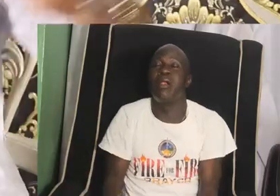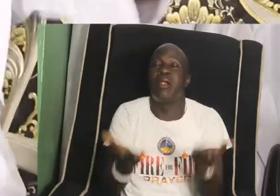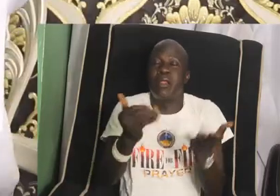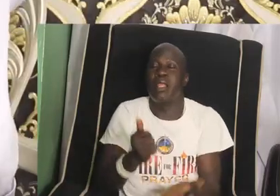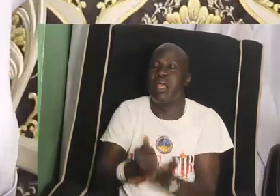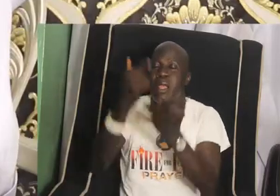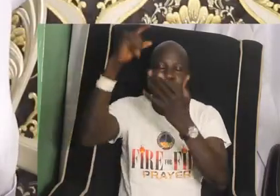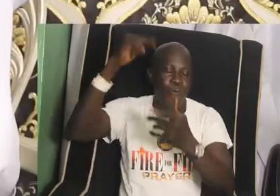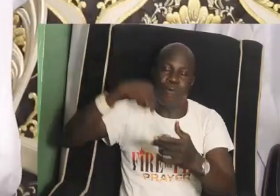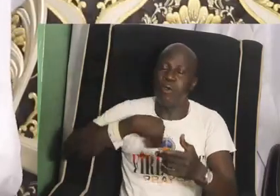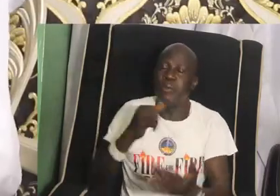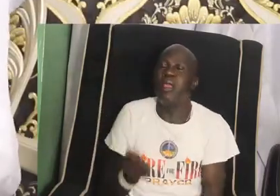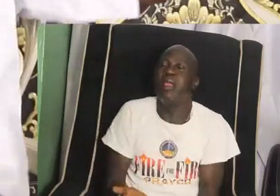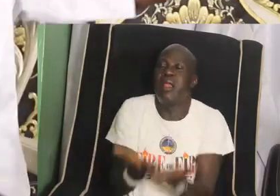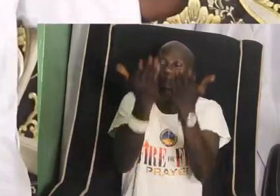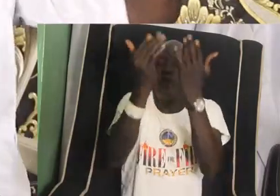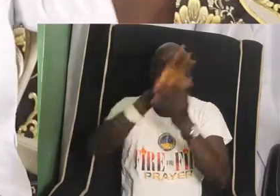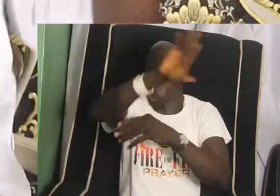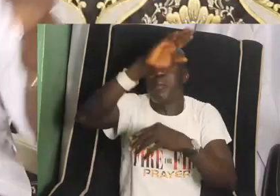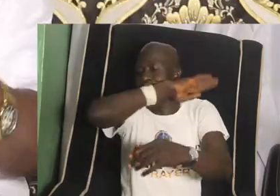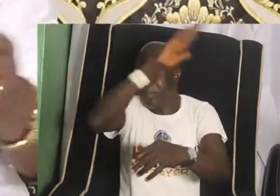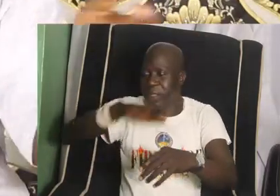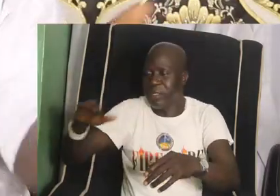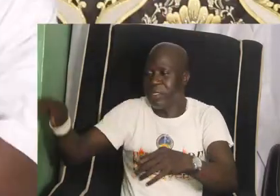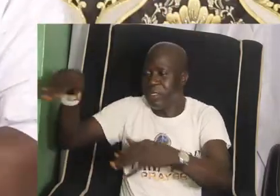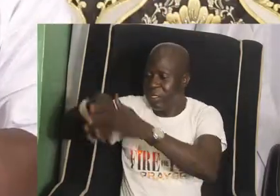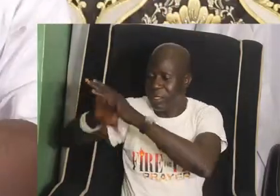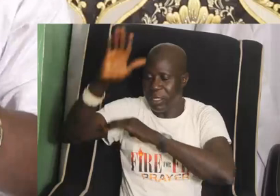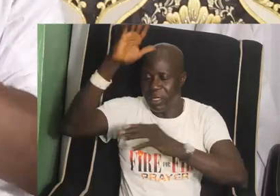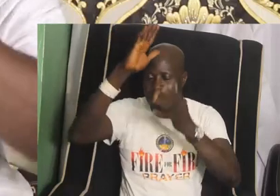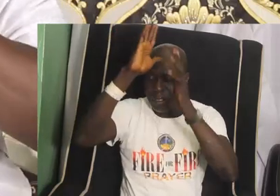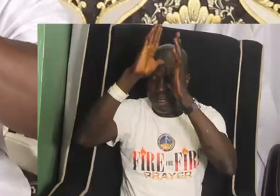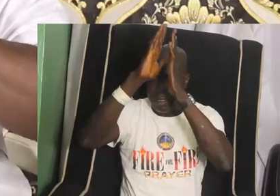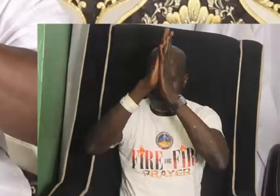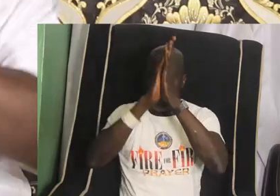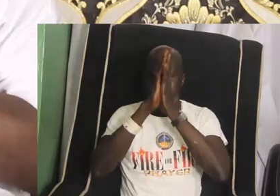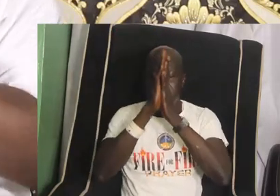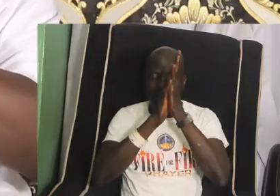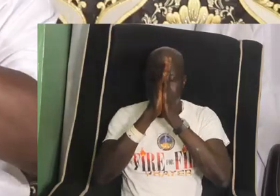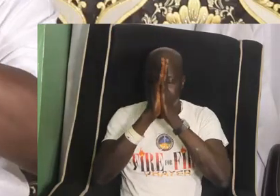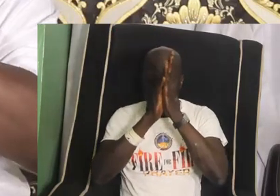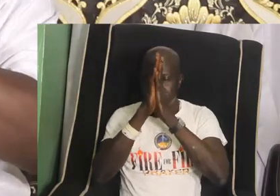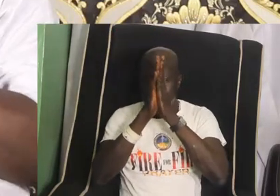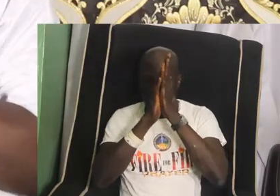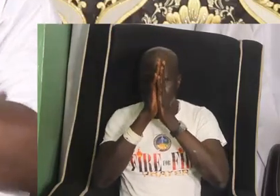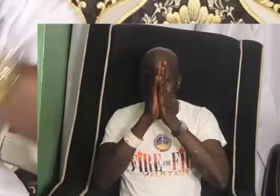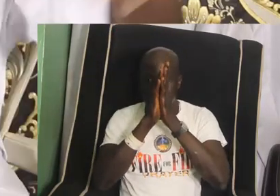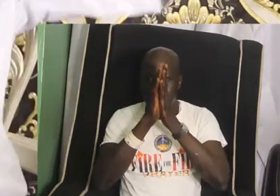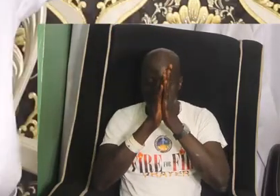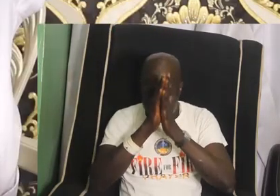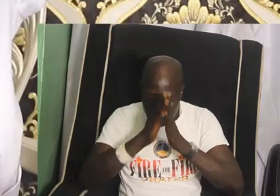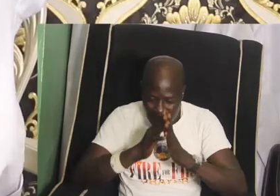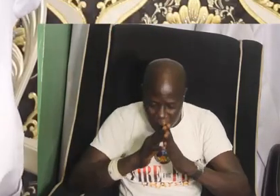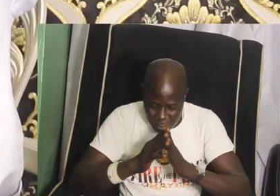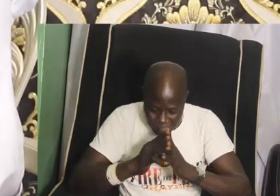me egbe omo mi soke lift up my children o ya dua o ma jesu o ma jesu o ma jesu